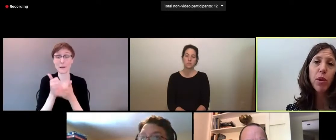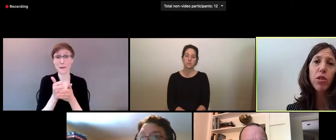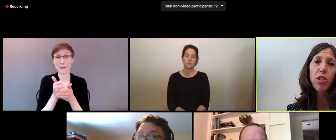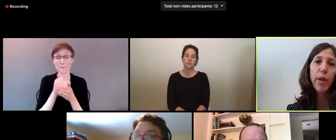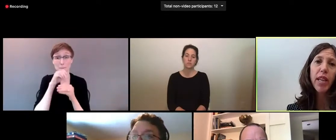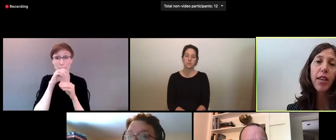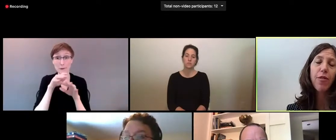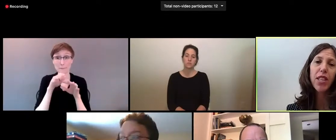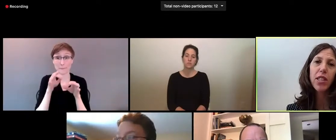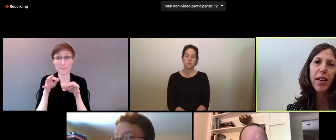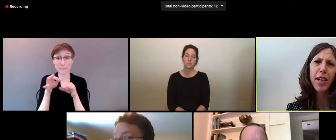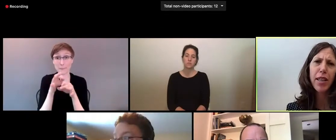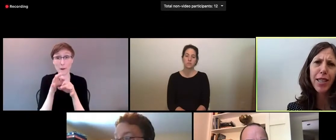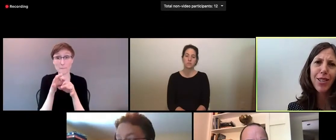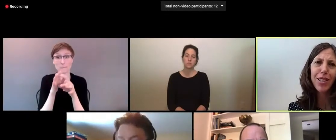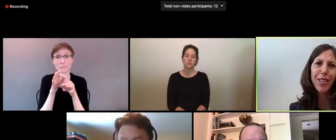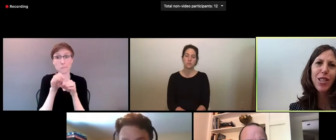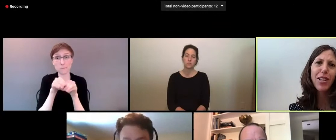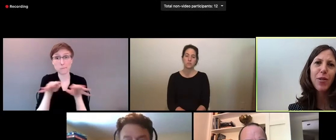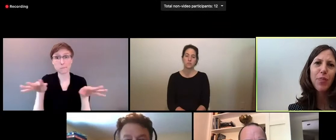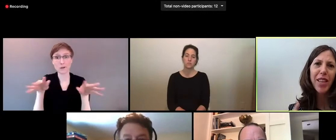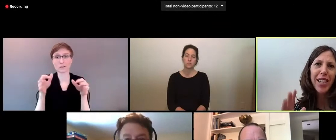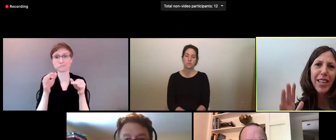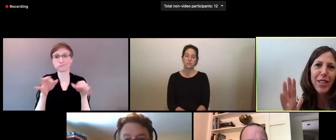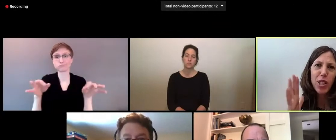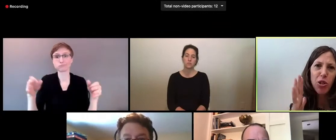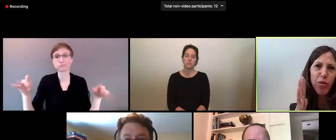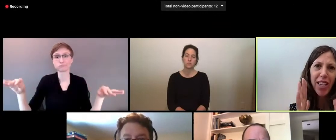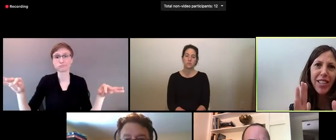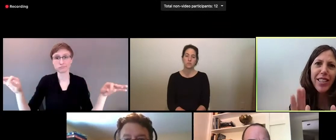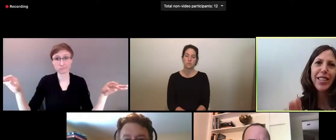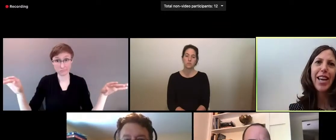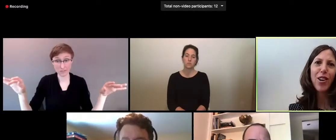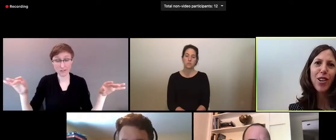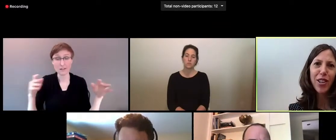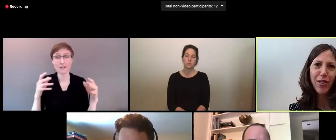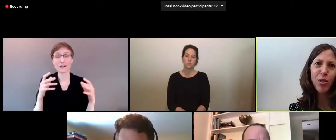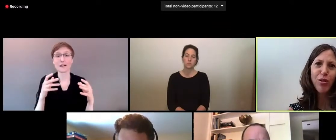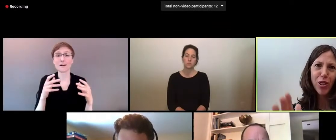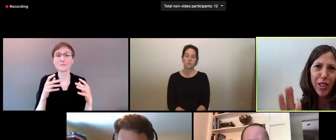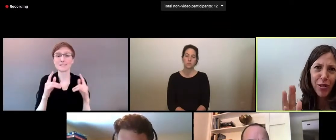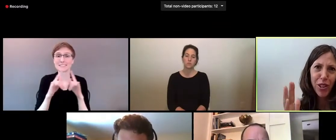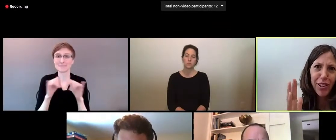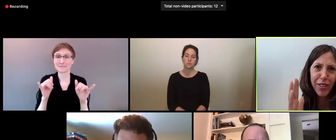you might be exposed to. But if it's, it's the directed air,